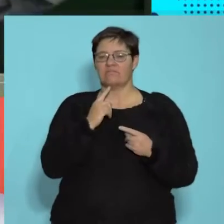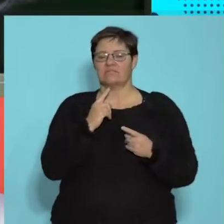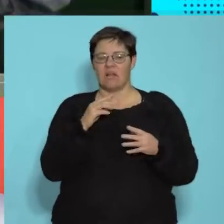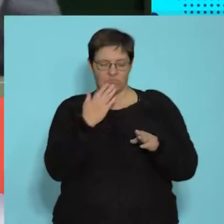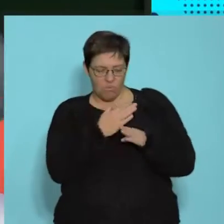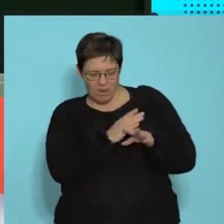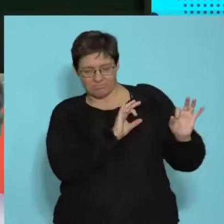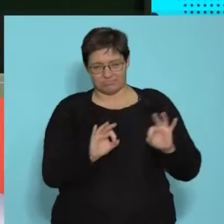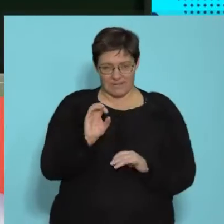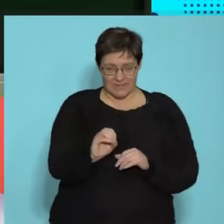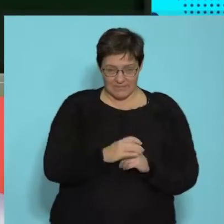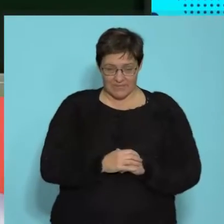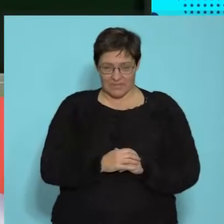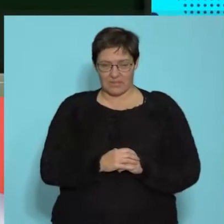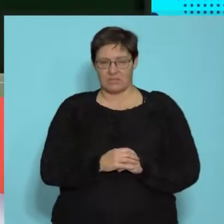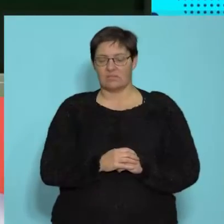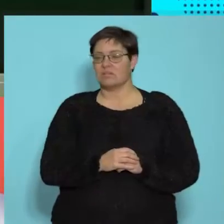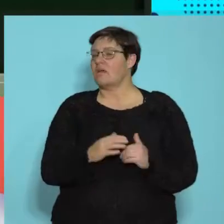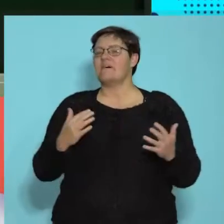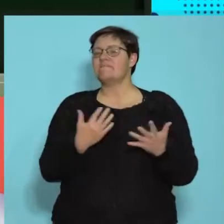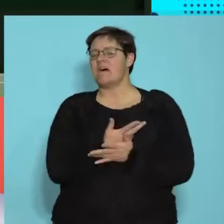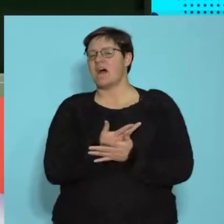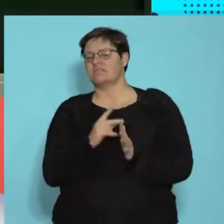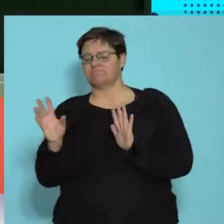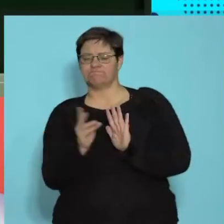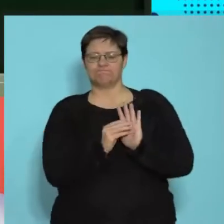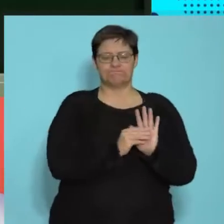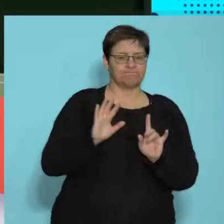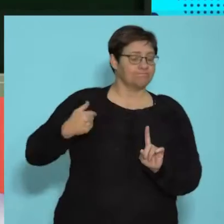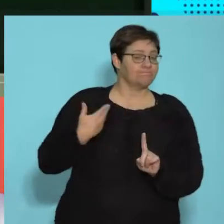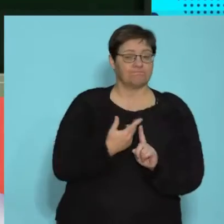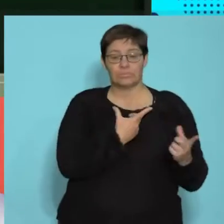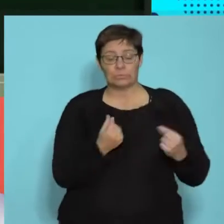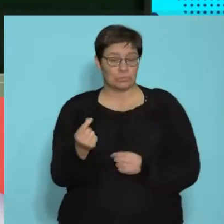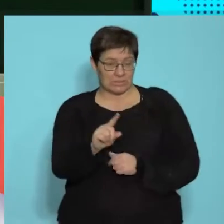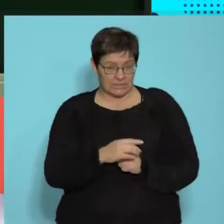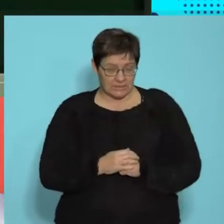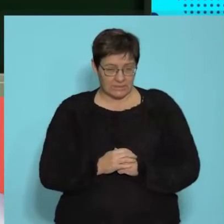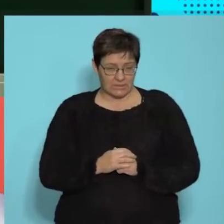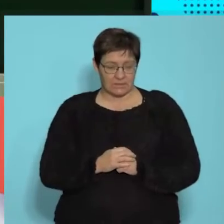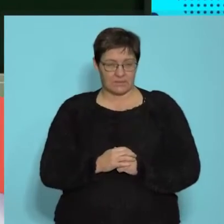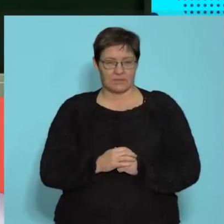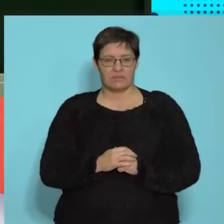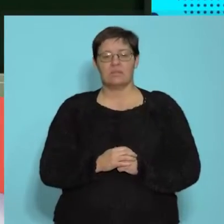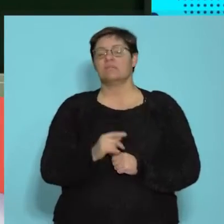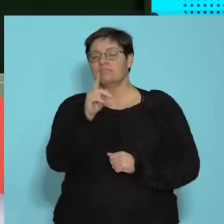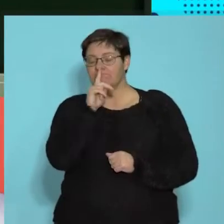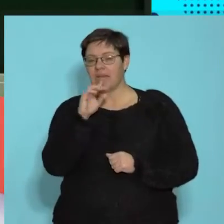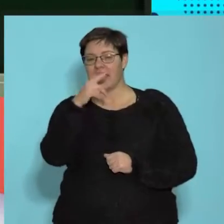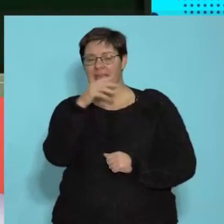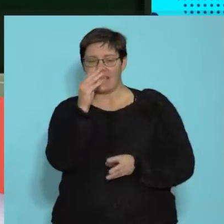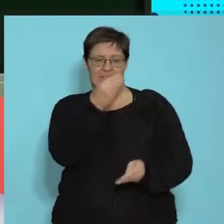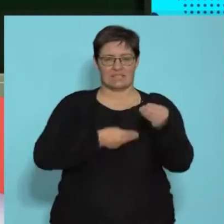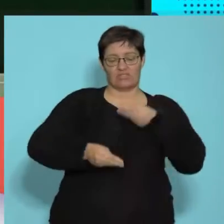the neurons working again. We're going to just have a quick little recap what we've done so far. Remember, we are looking at